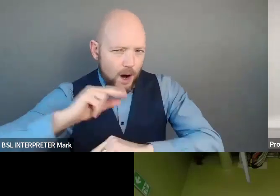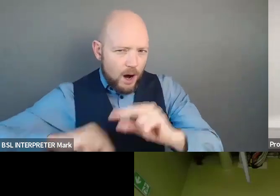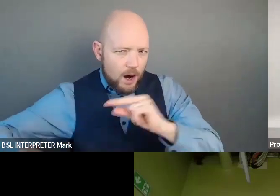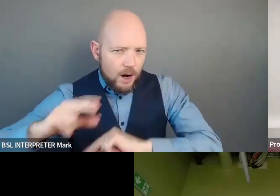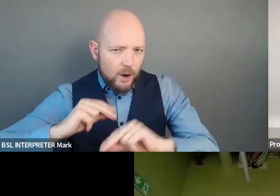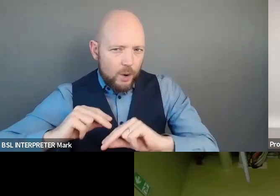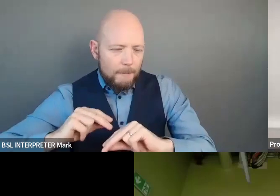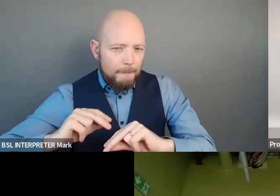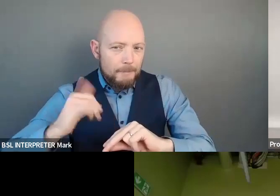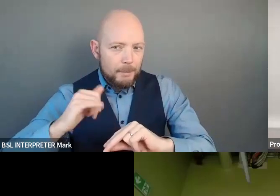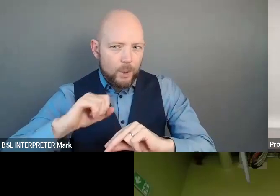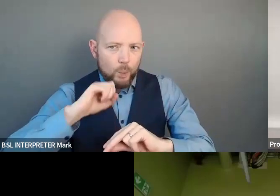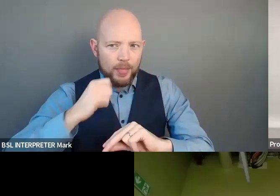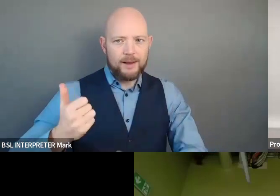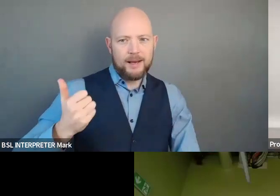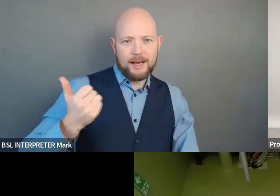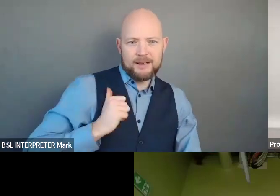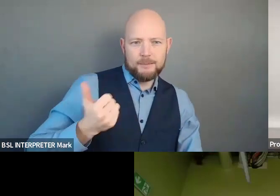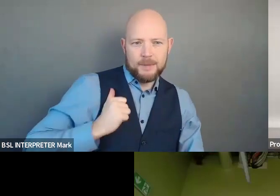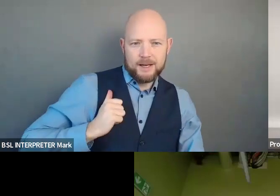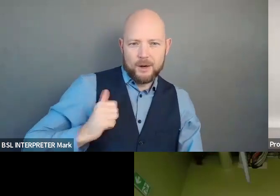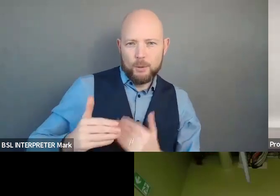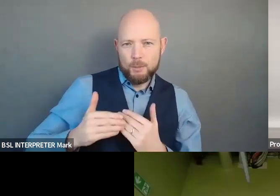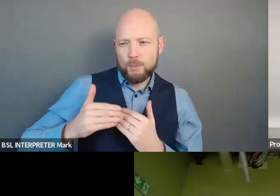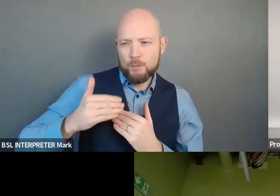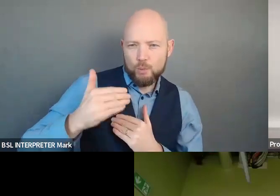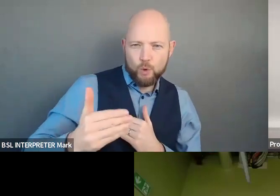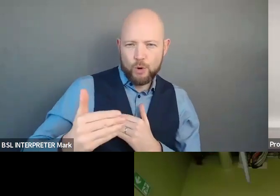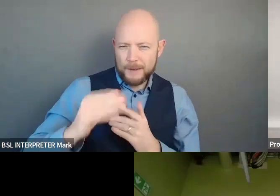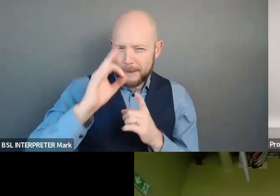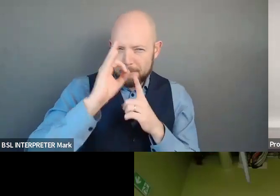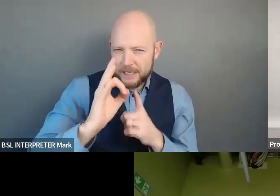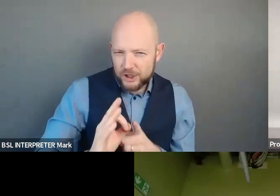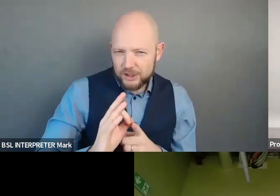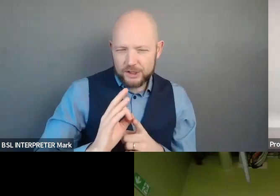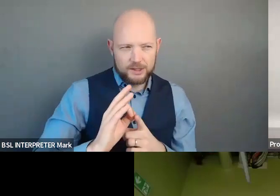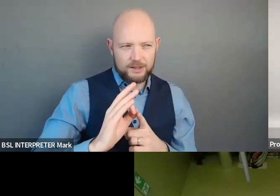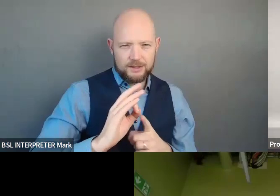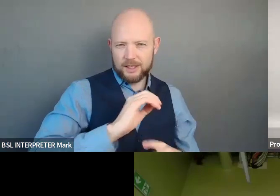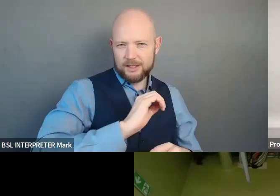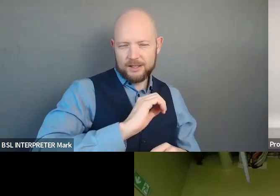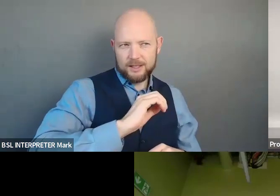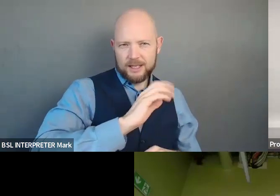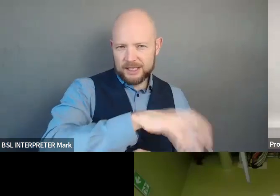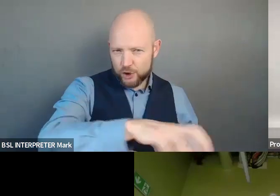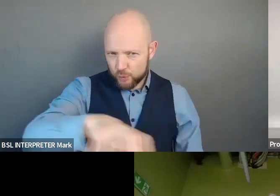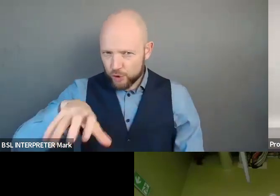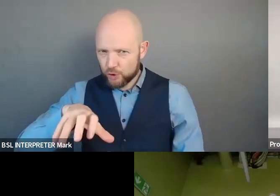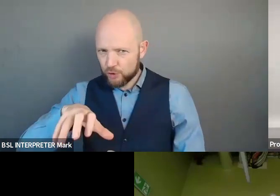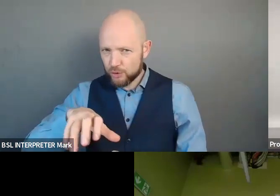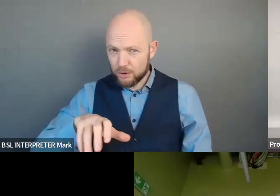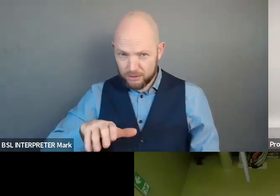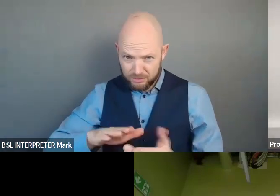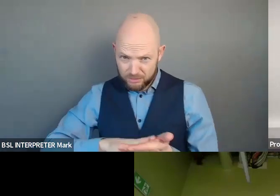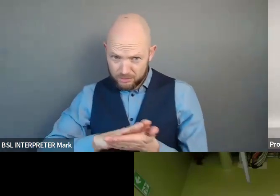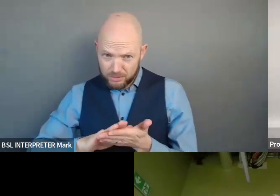there might be more expectations around institutional specialisation. So would that signal more exclusion potentially of researchers who are in less